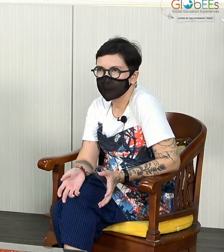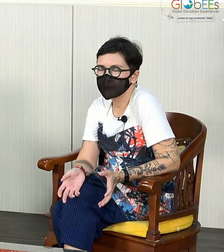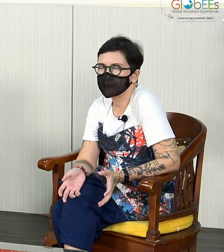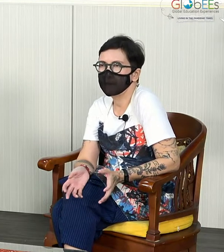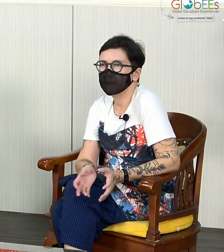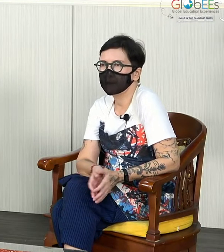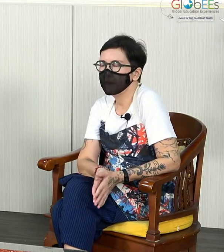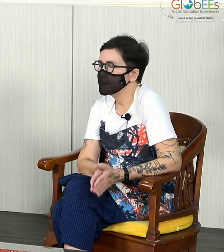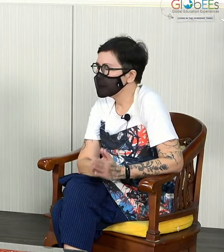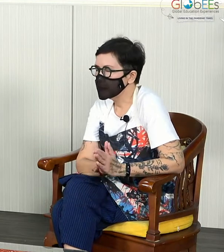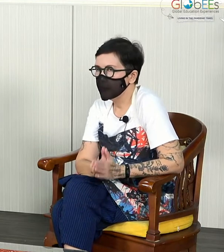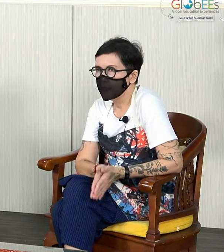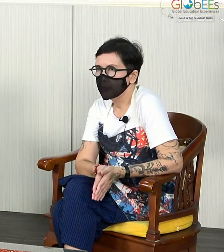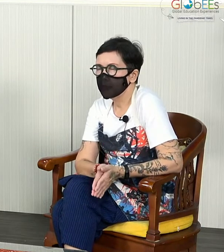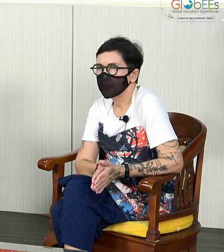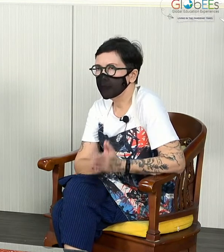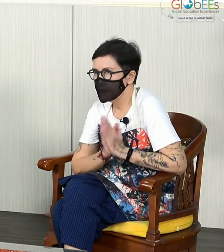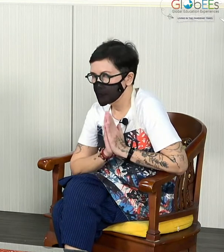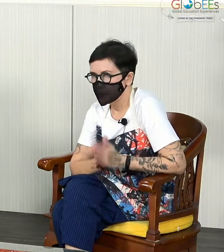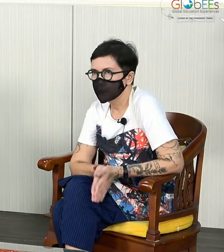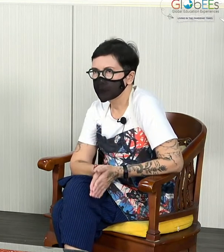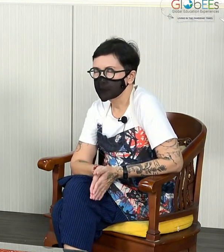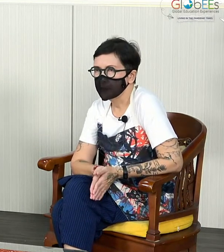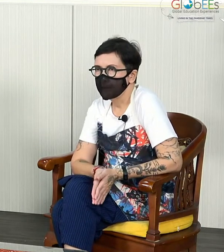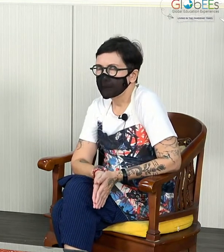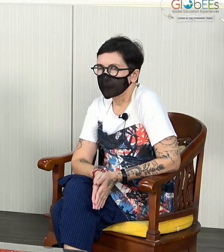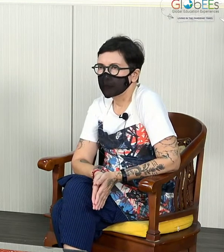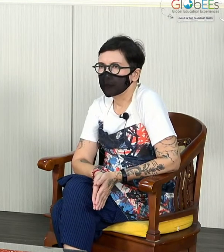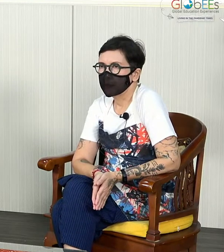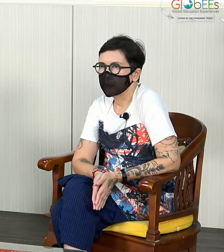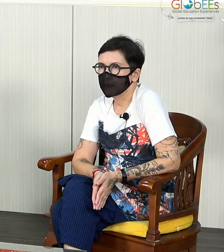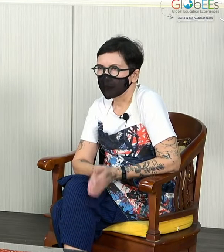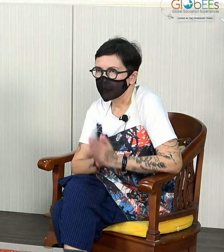stuff, for example. Again, it is your choice.